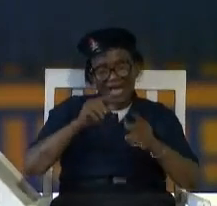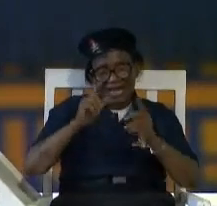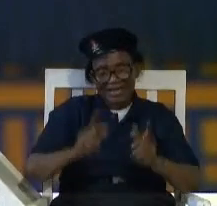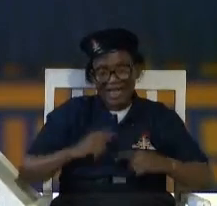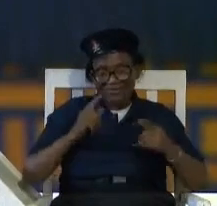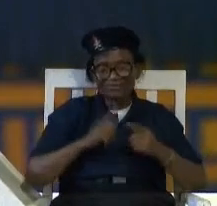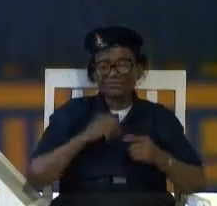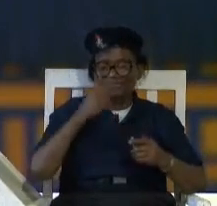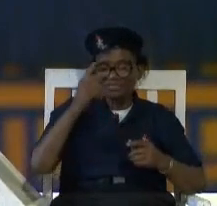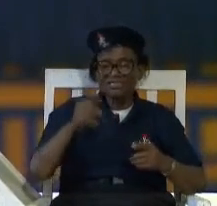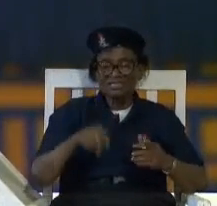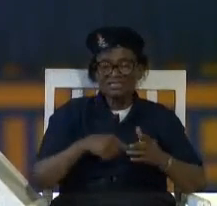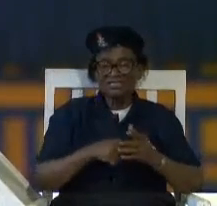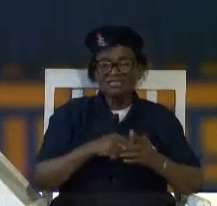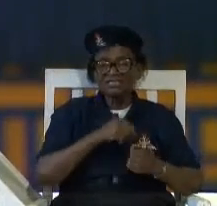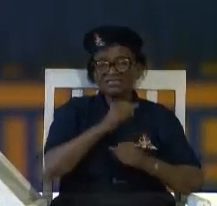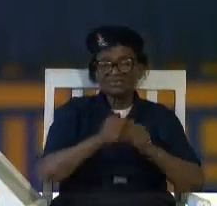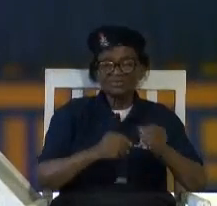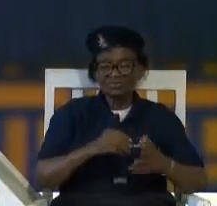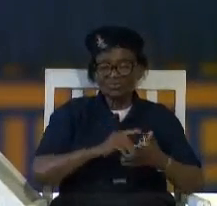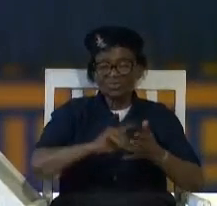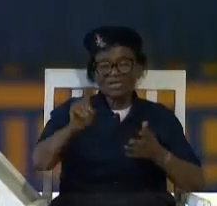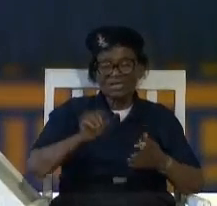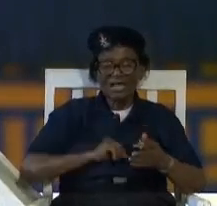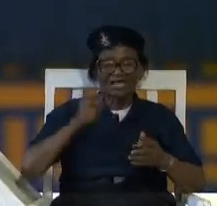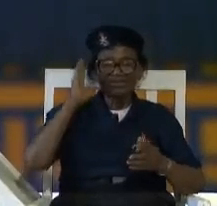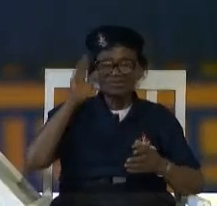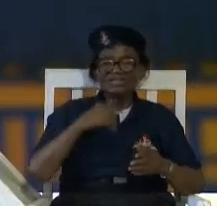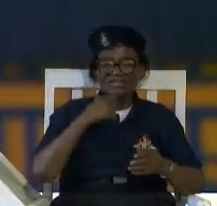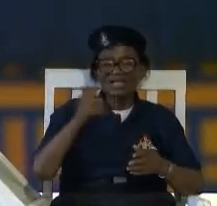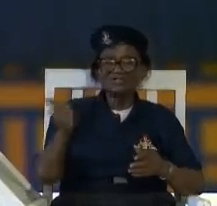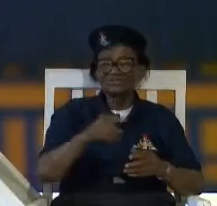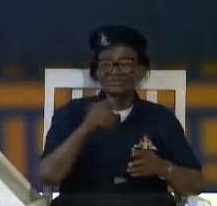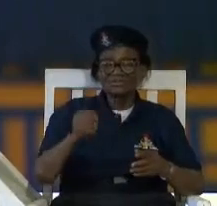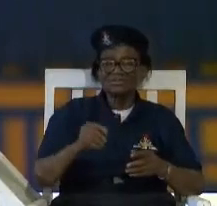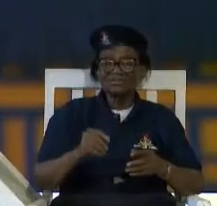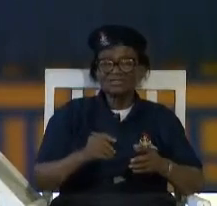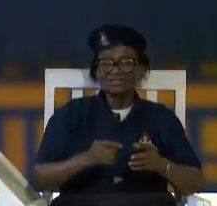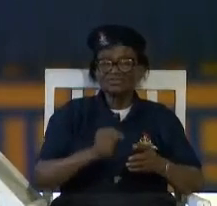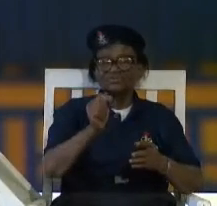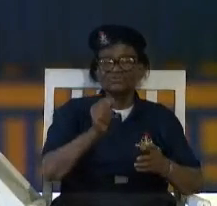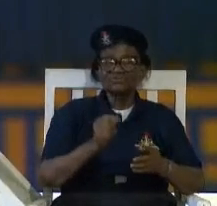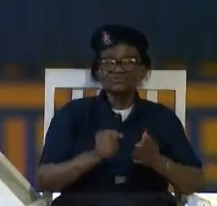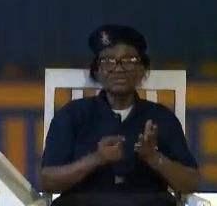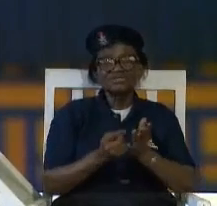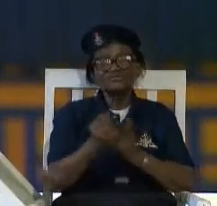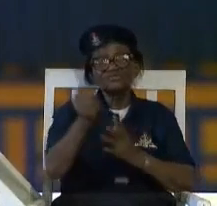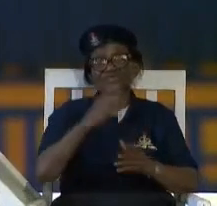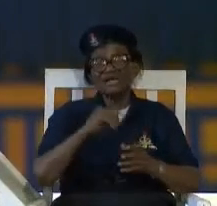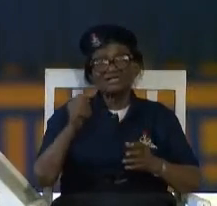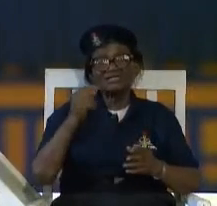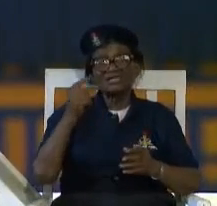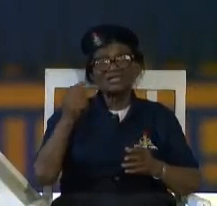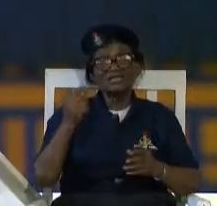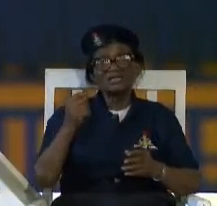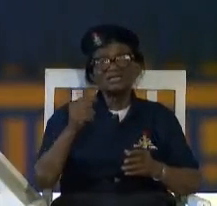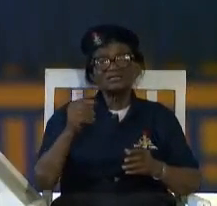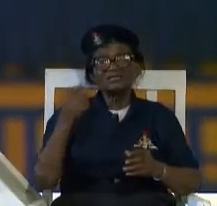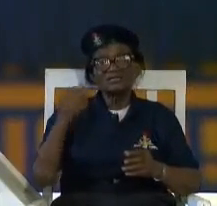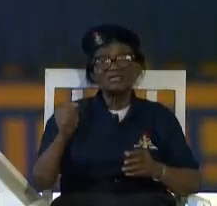I will tell you the truth, the whole truth, and nothing but the truth.